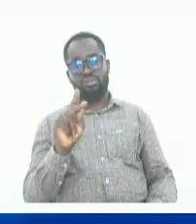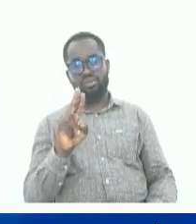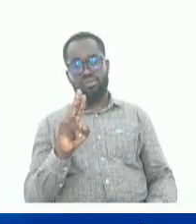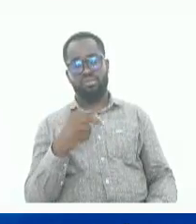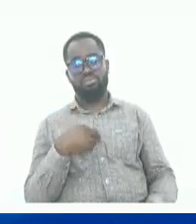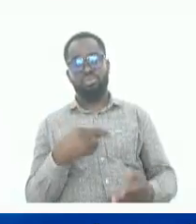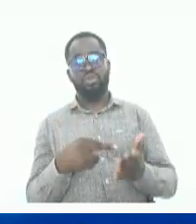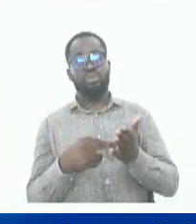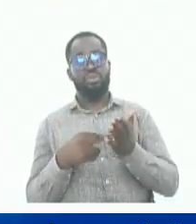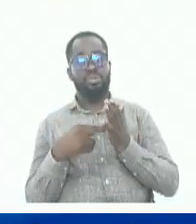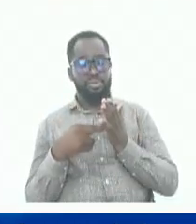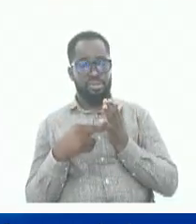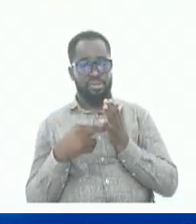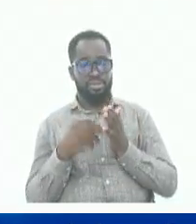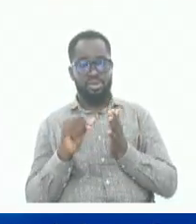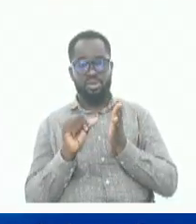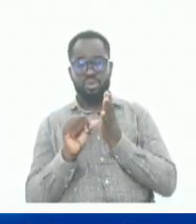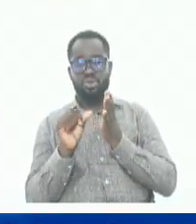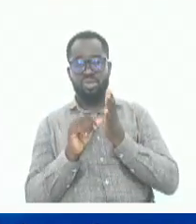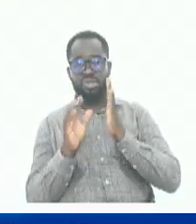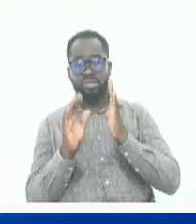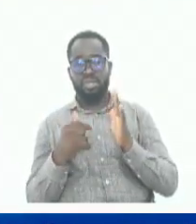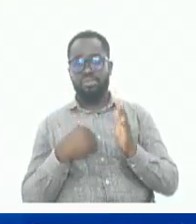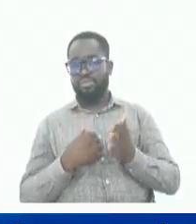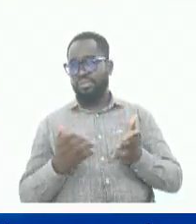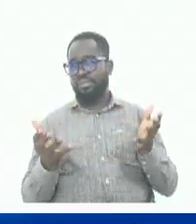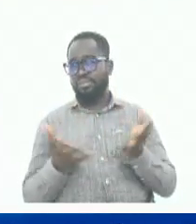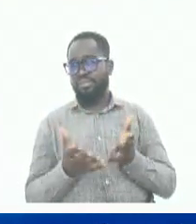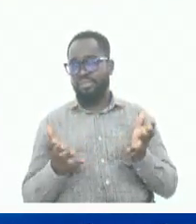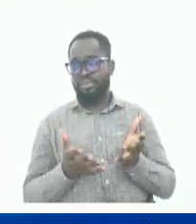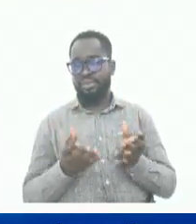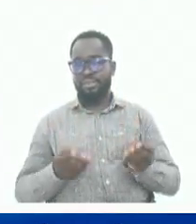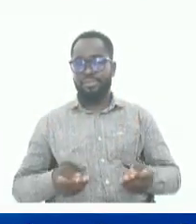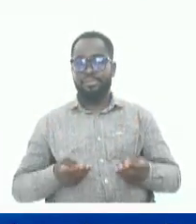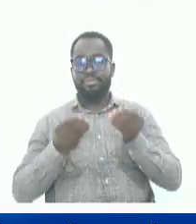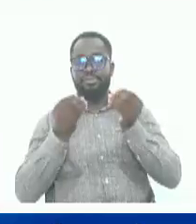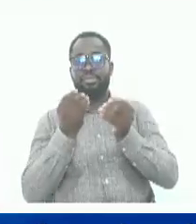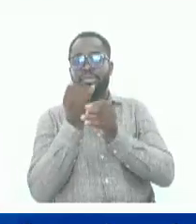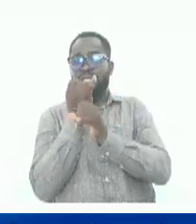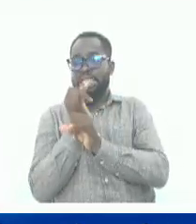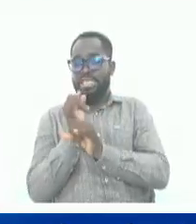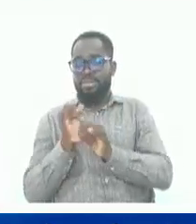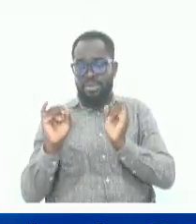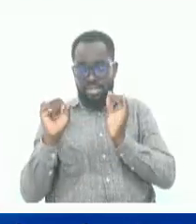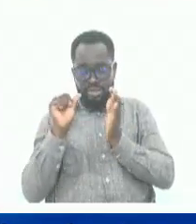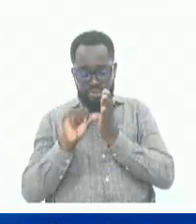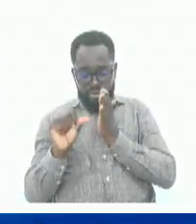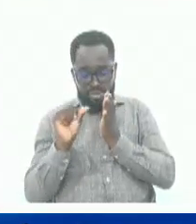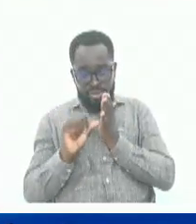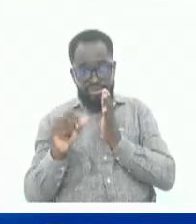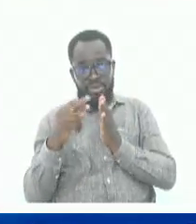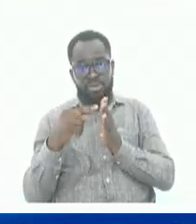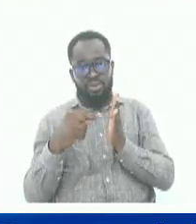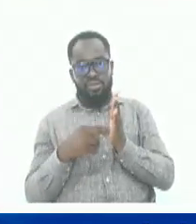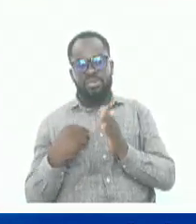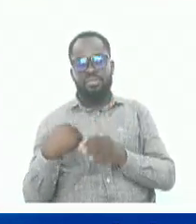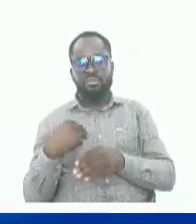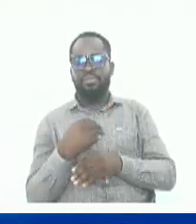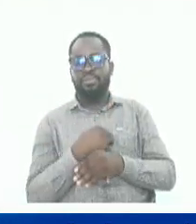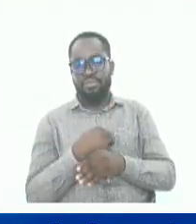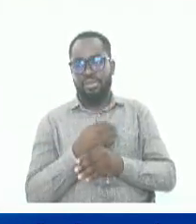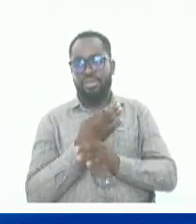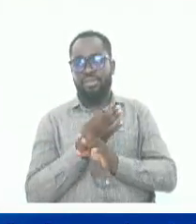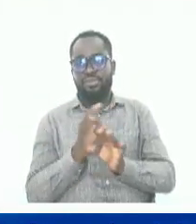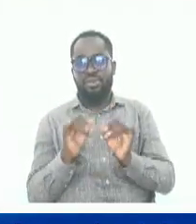auditors of the fund, and I'm here to present the independent auditor's report to the members of the AIM